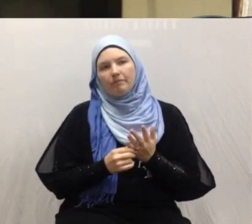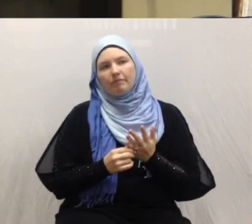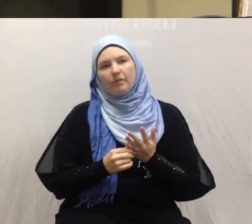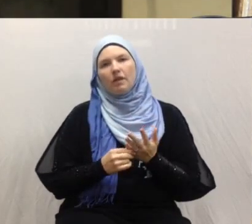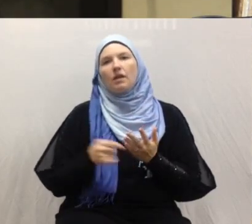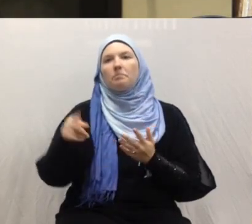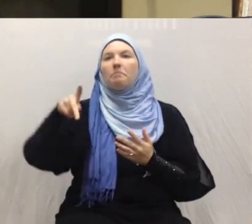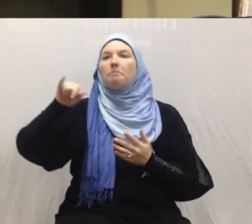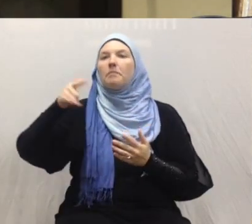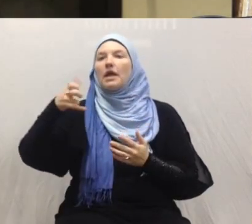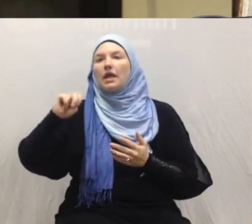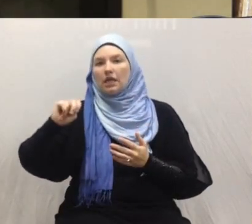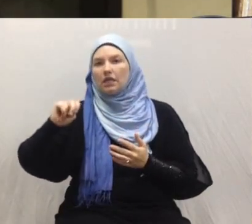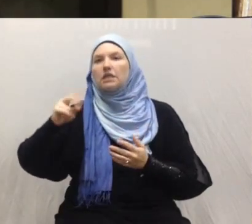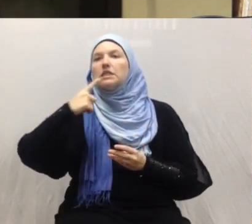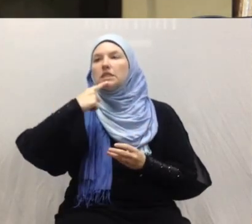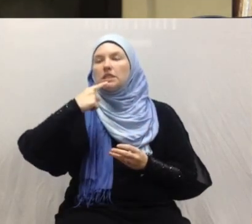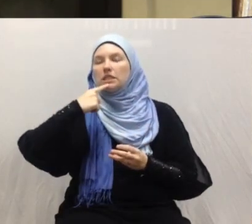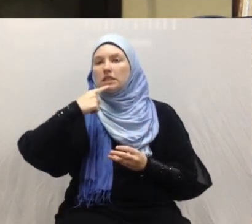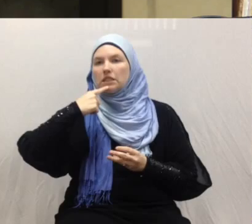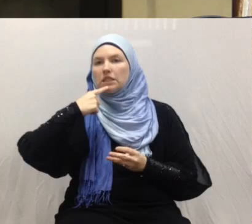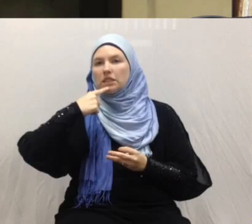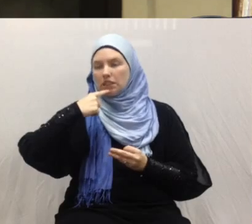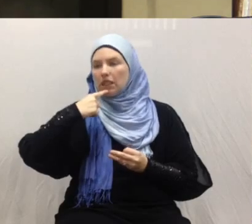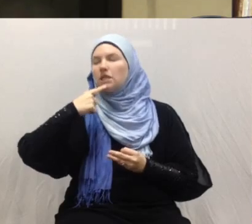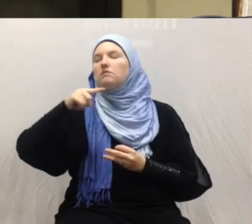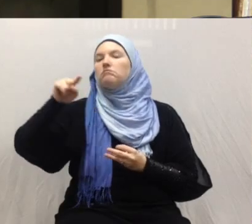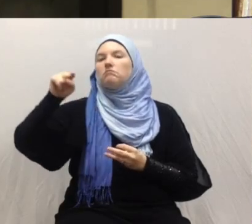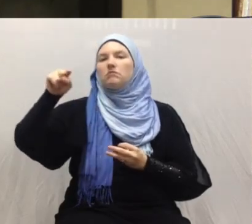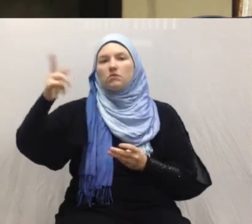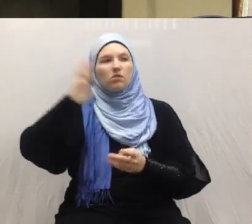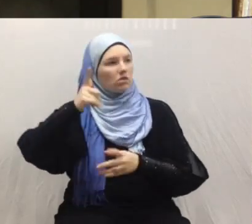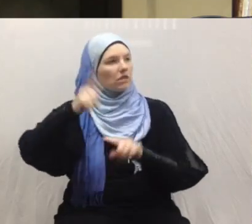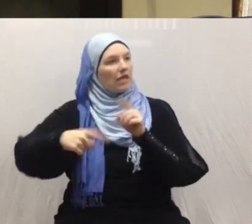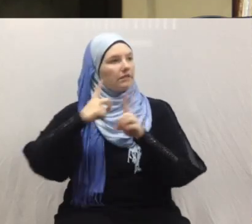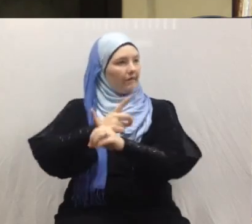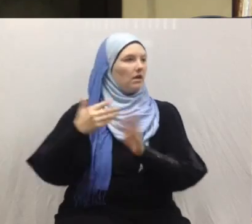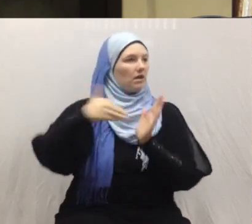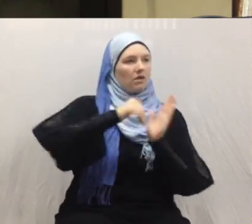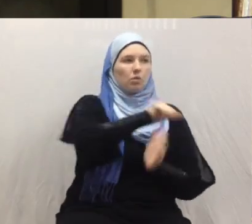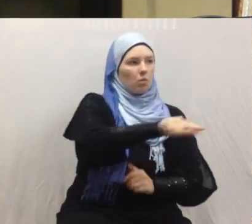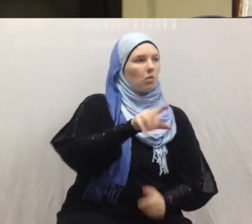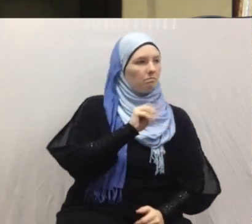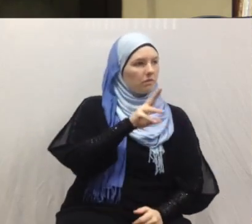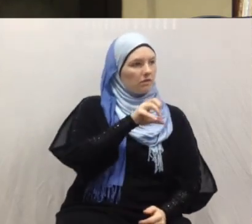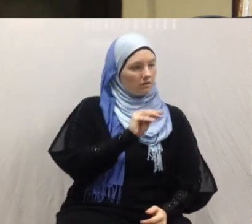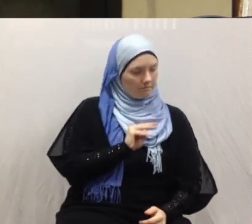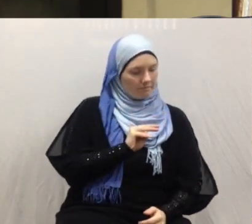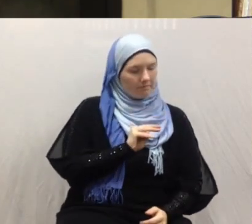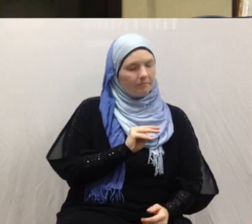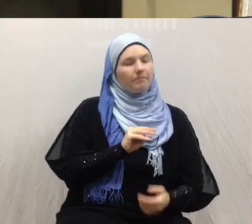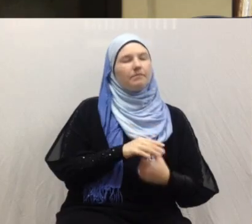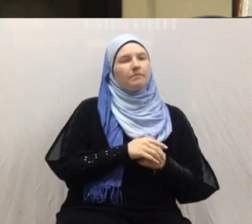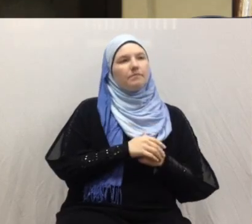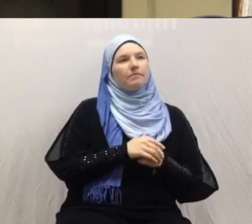Whoever is convicted of killing a believer without good reason shall be subject to retaliation unless the next